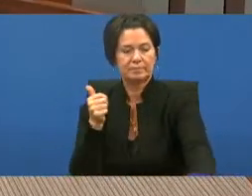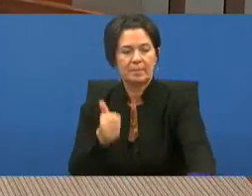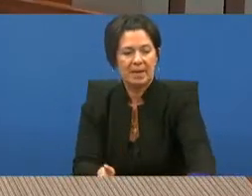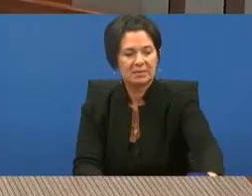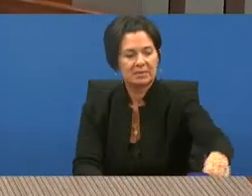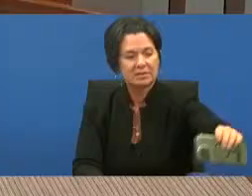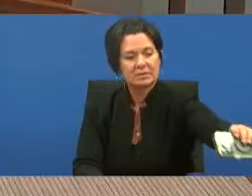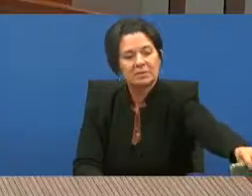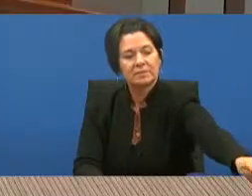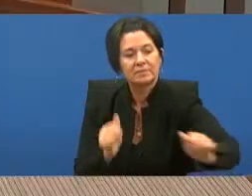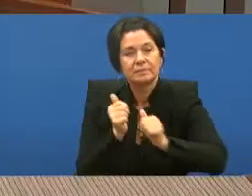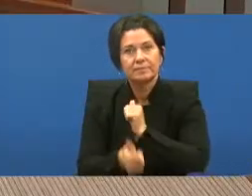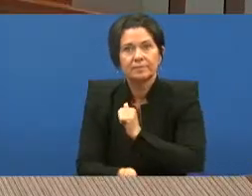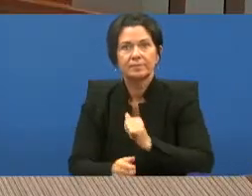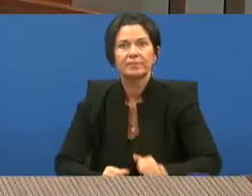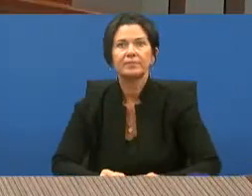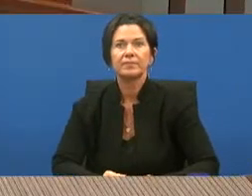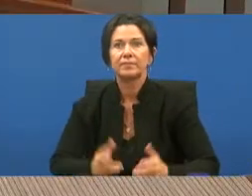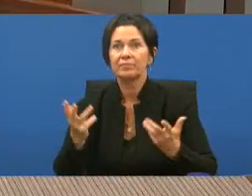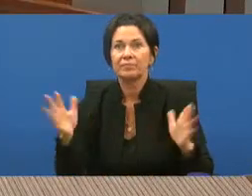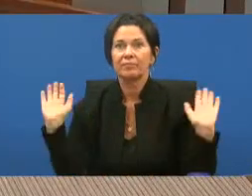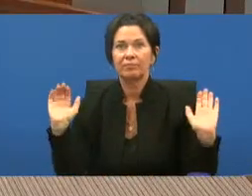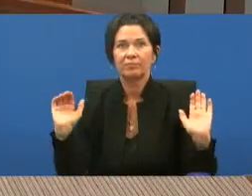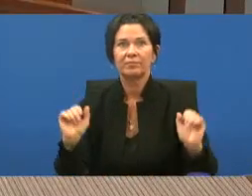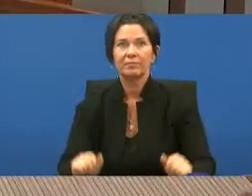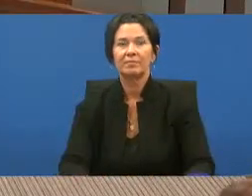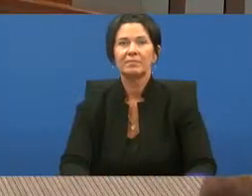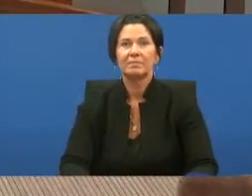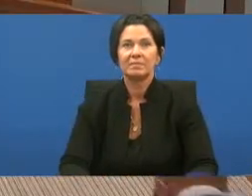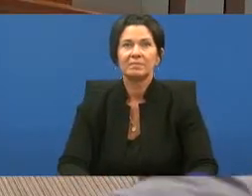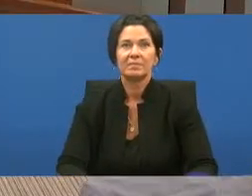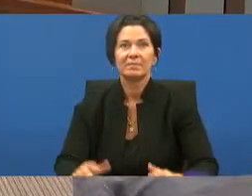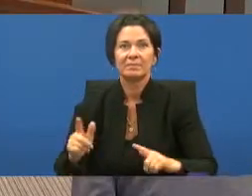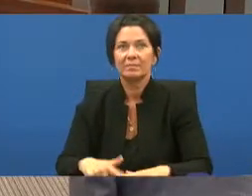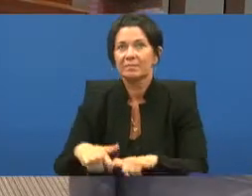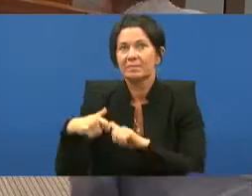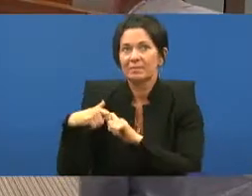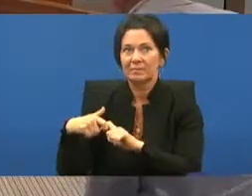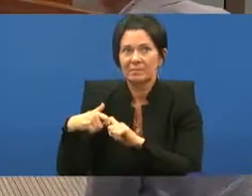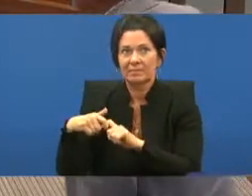Is that it? Councilwoman Amorosa.